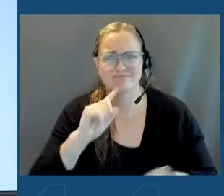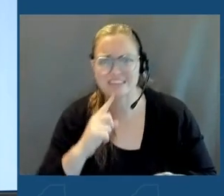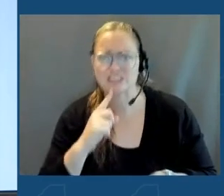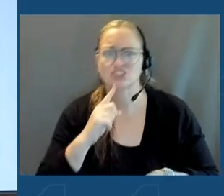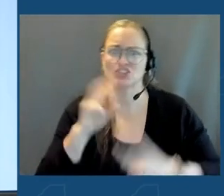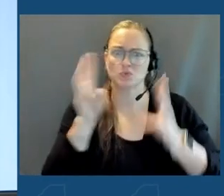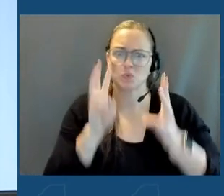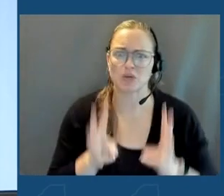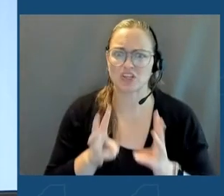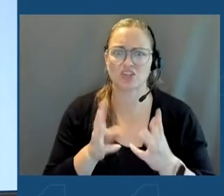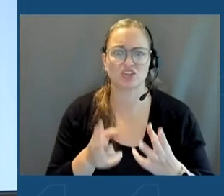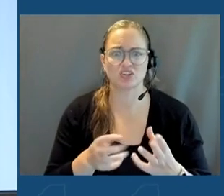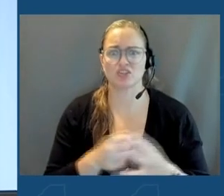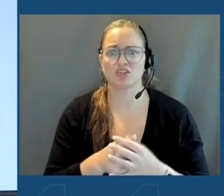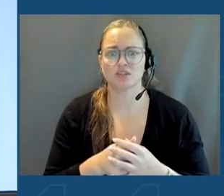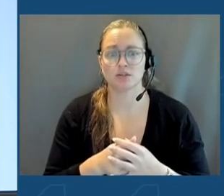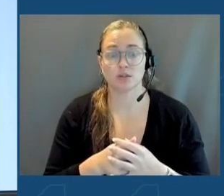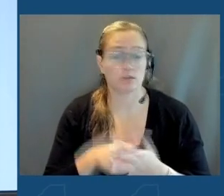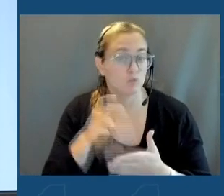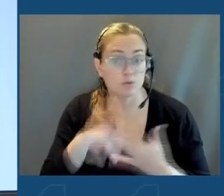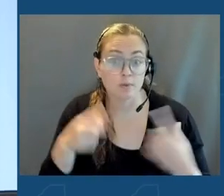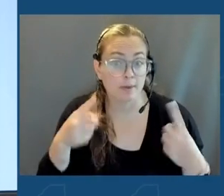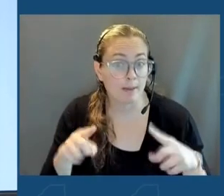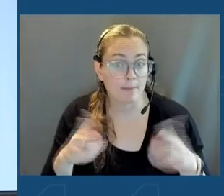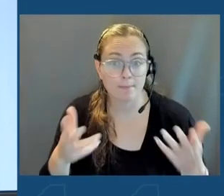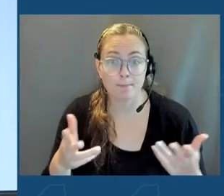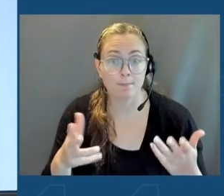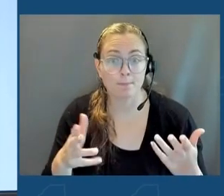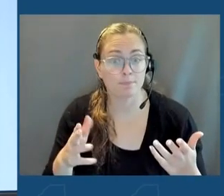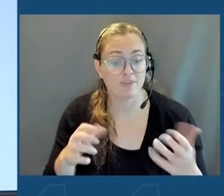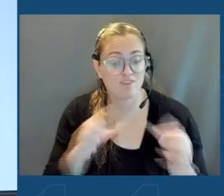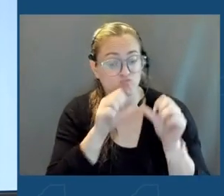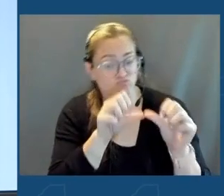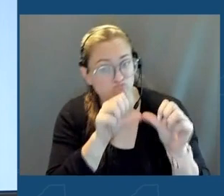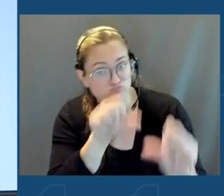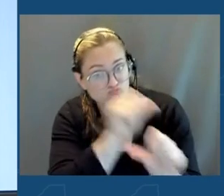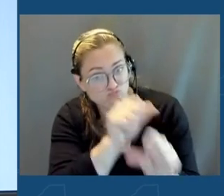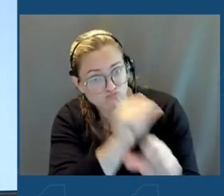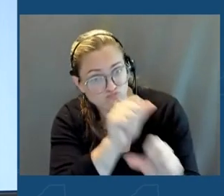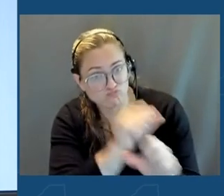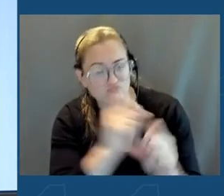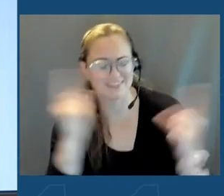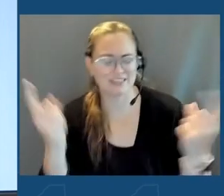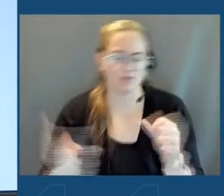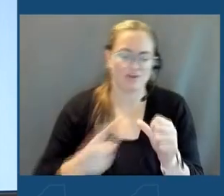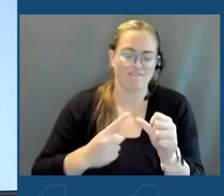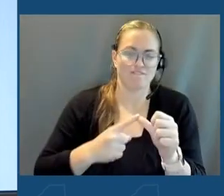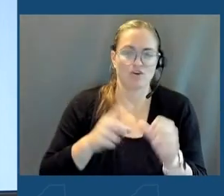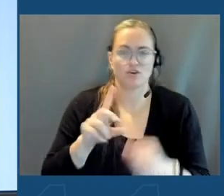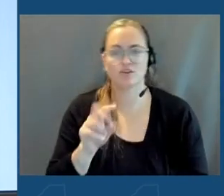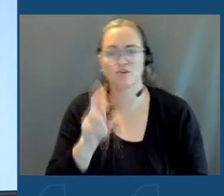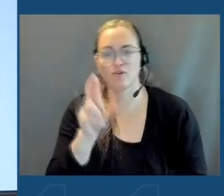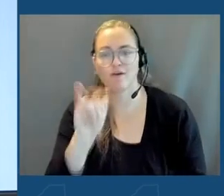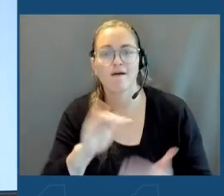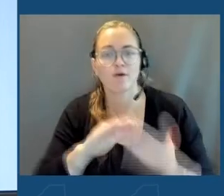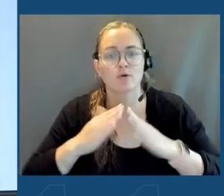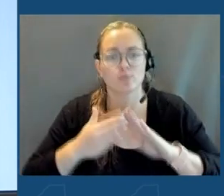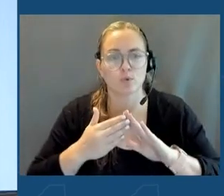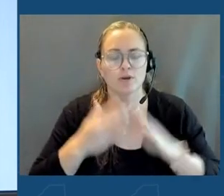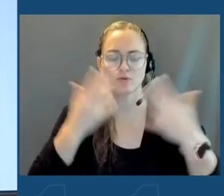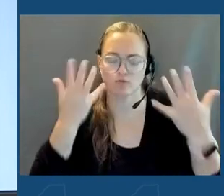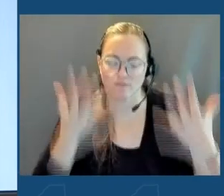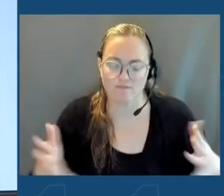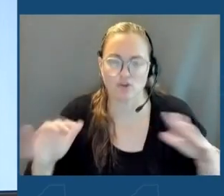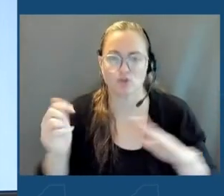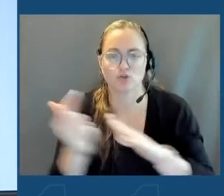and as a result of you never giving up, we are here to celebrate the first DRI community to have completed